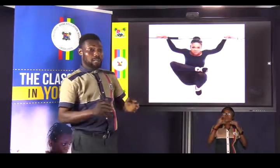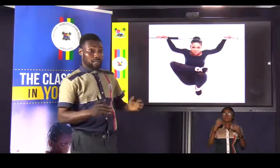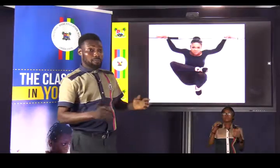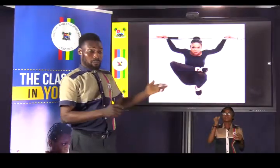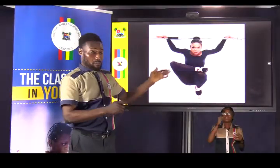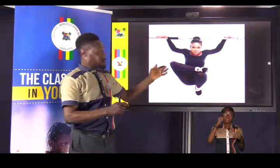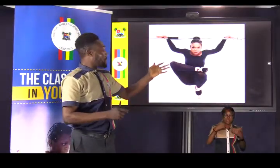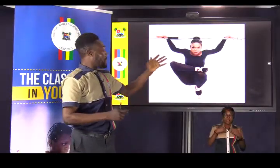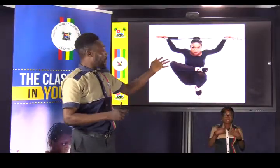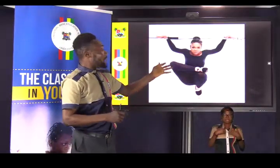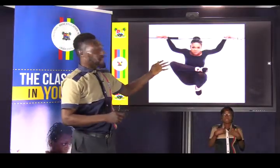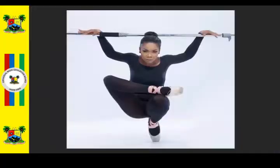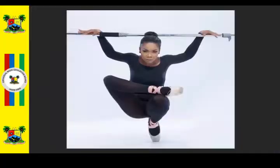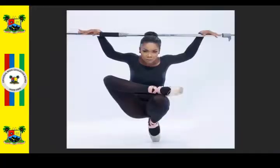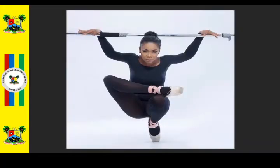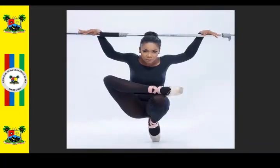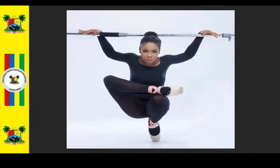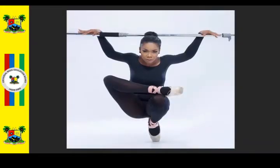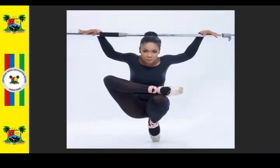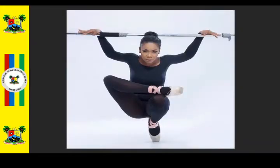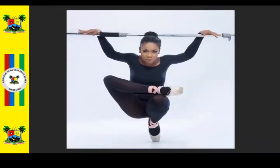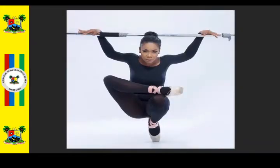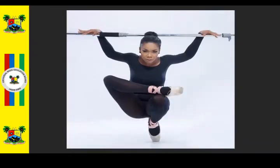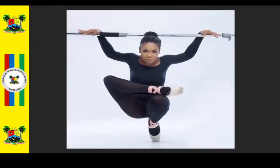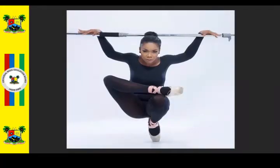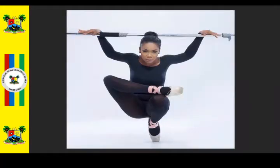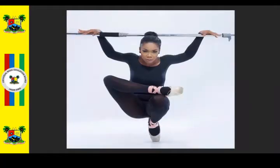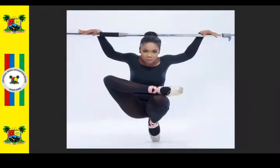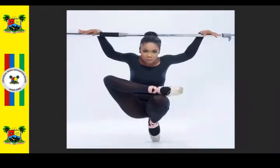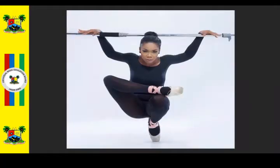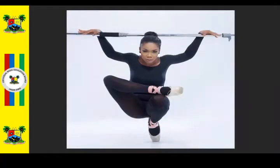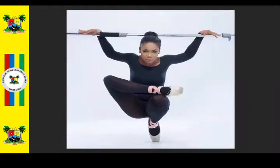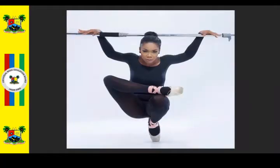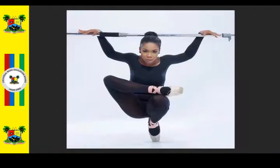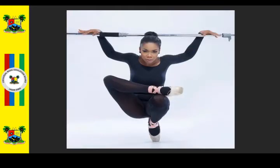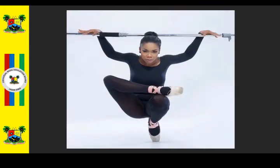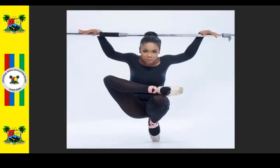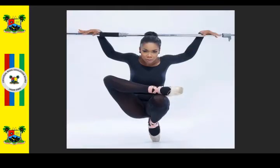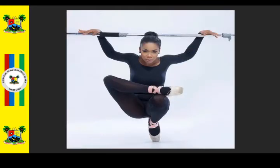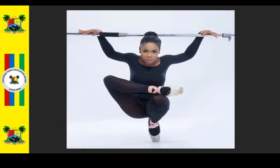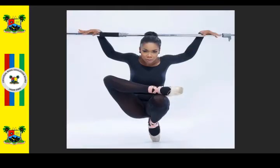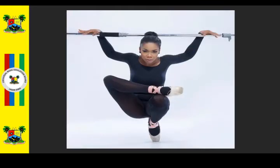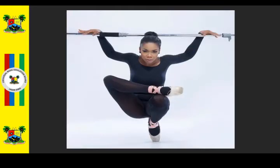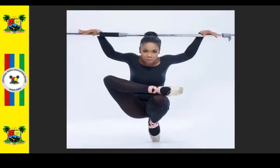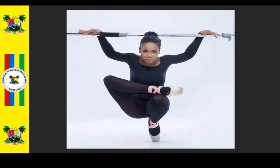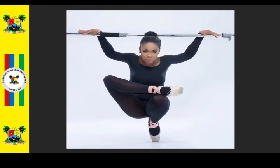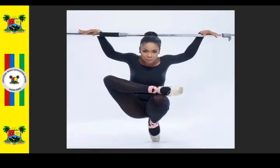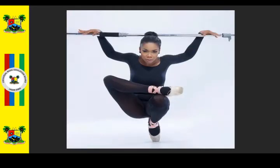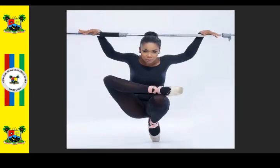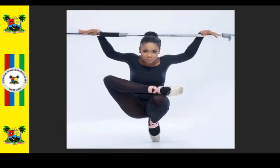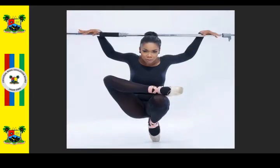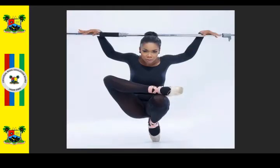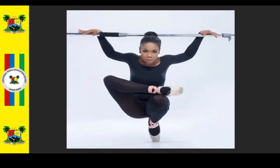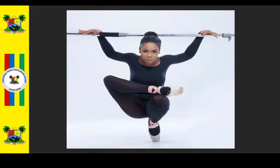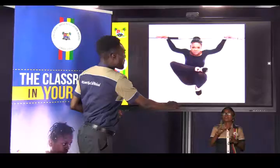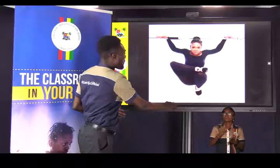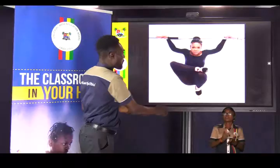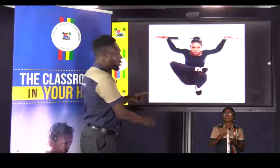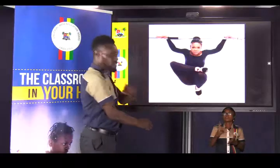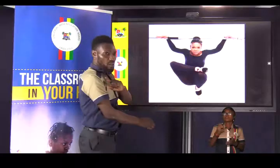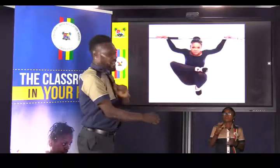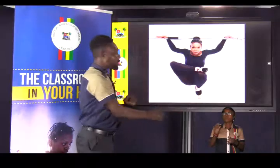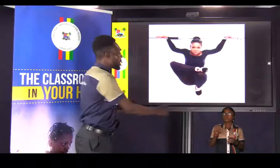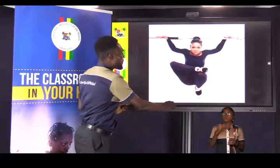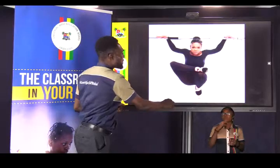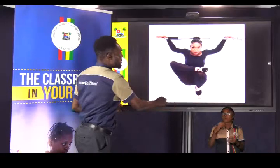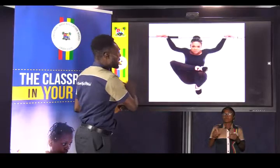and she has her name written in the Guinness Book of Records because of She did something that nobody has done before.